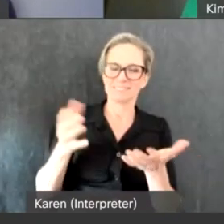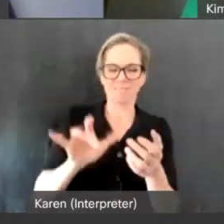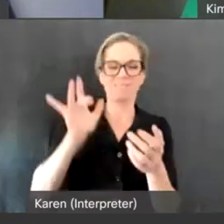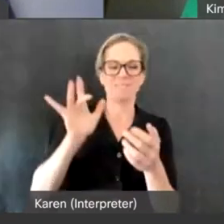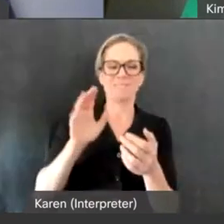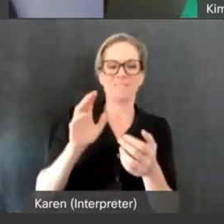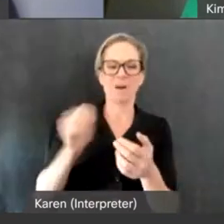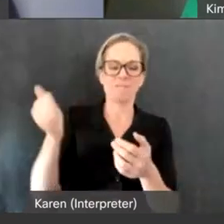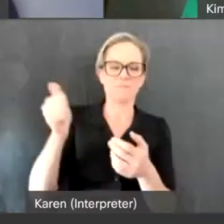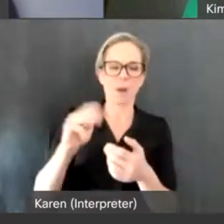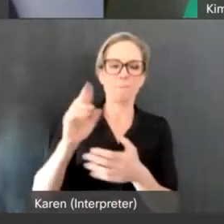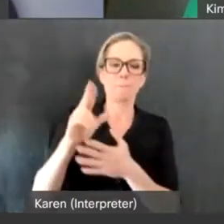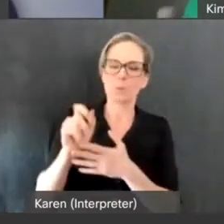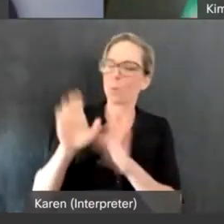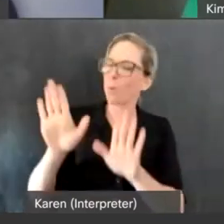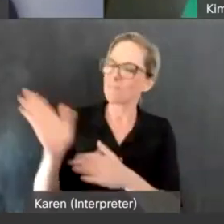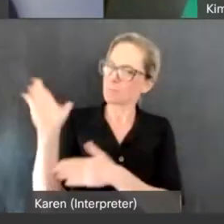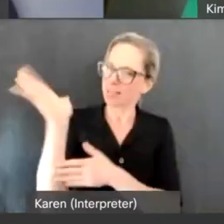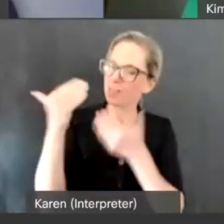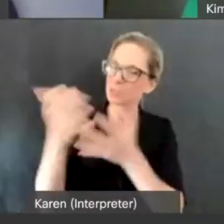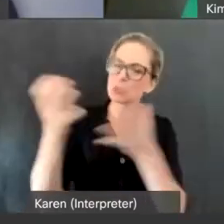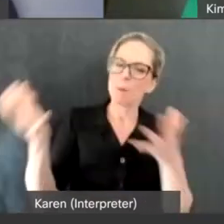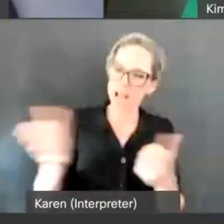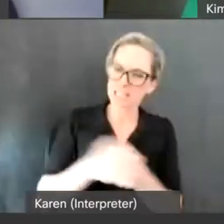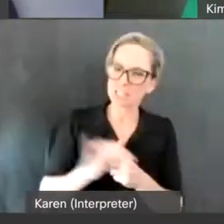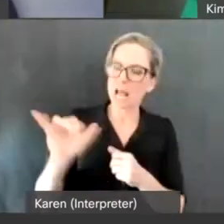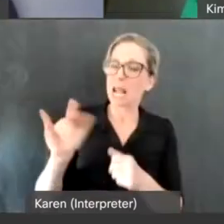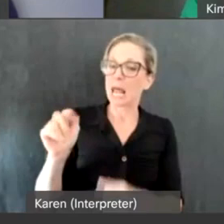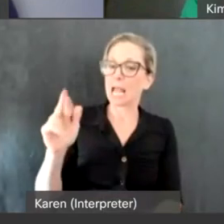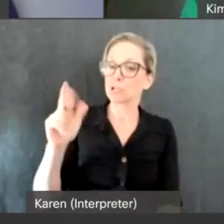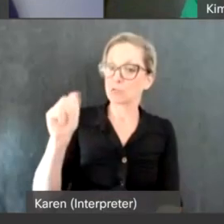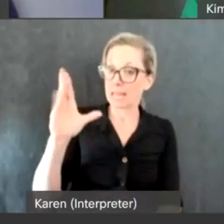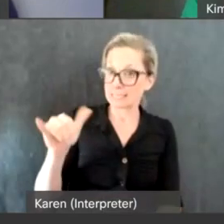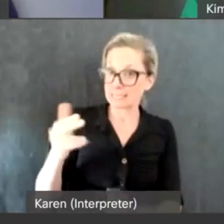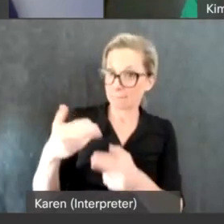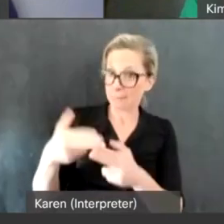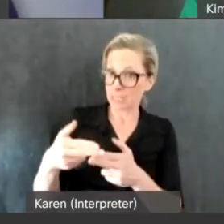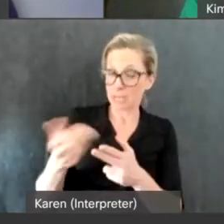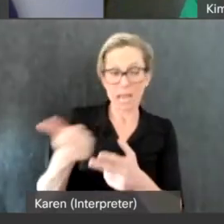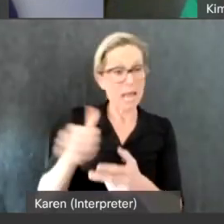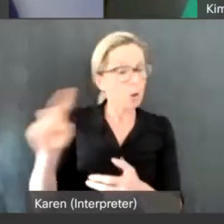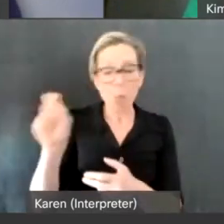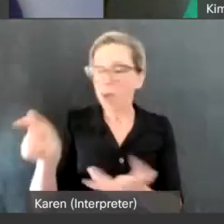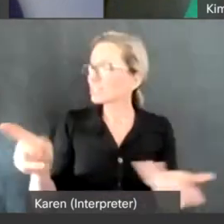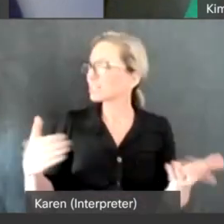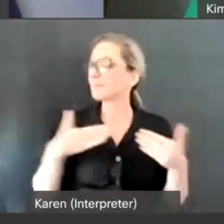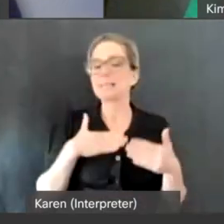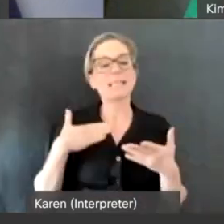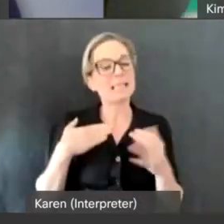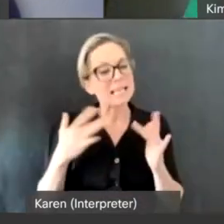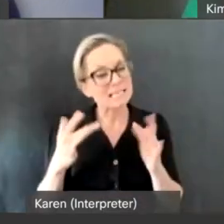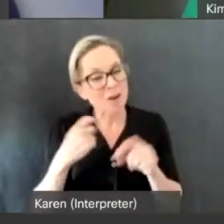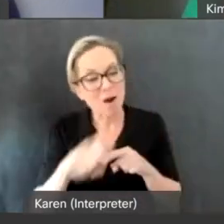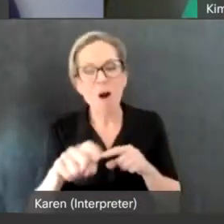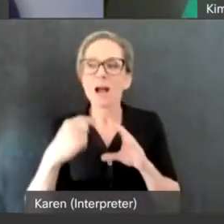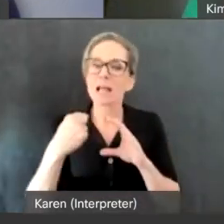great information. So thank you so much. As Tracy mentioned, if you have any questions, do not hesitate to email, to